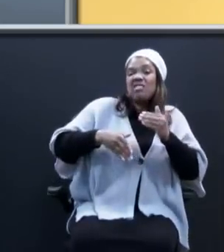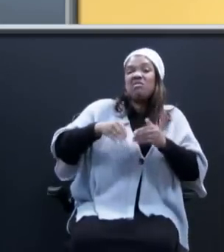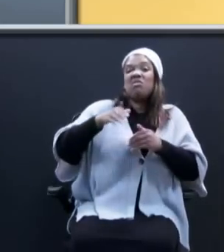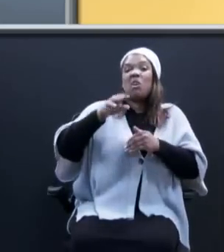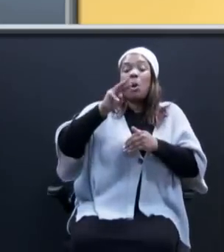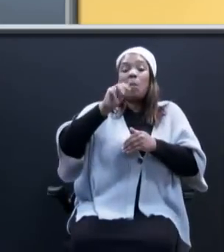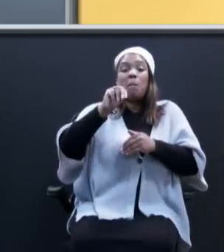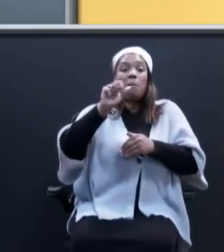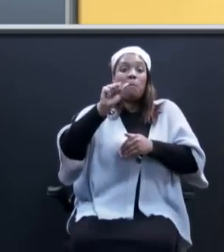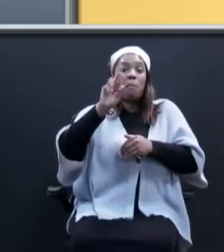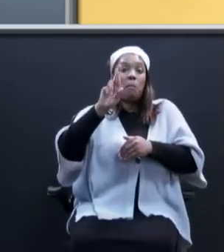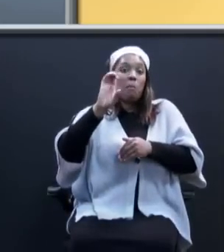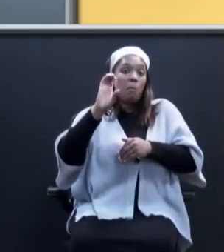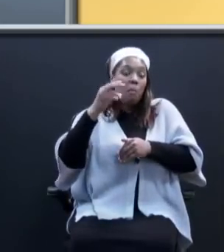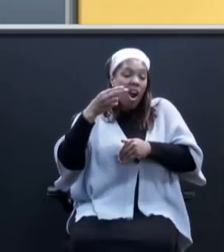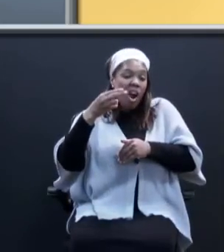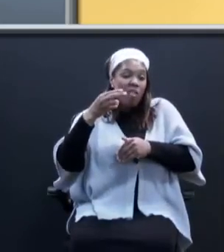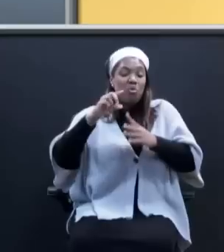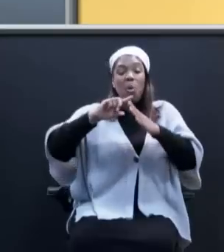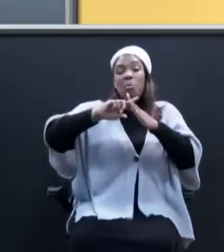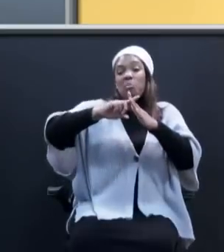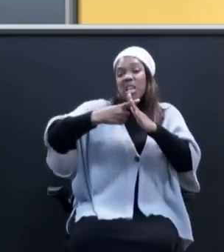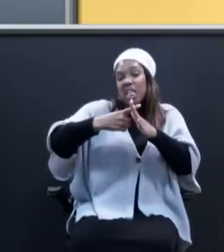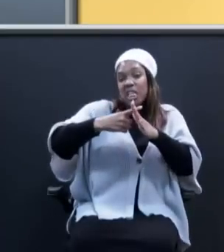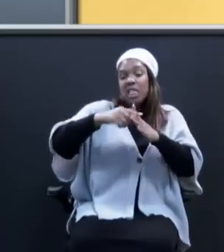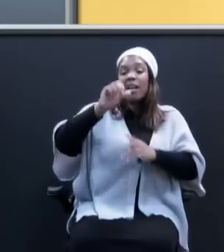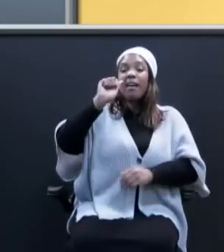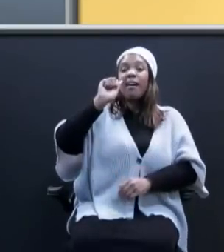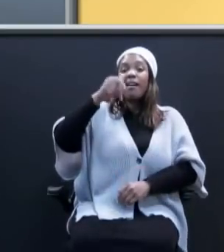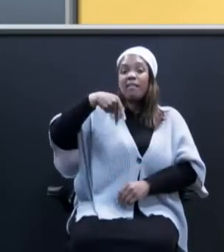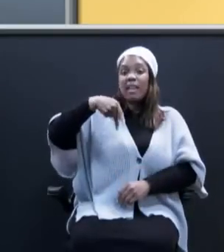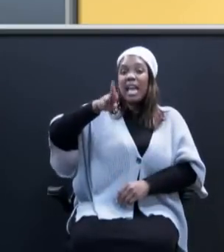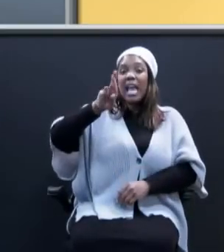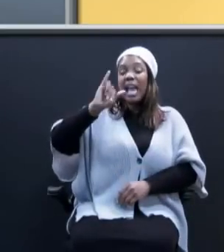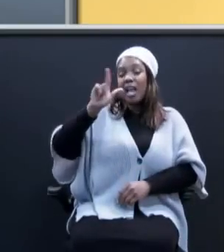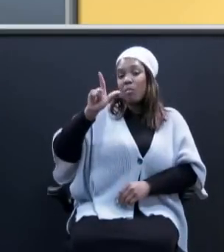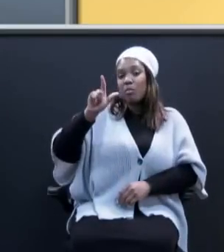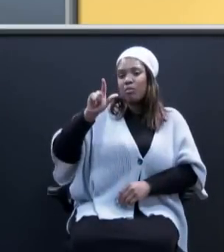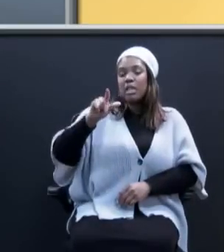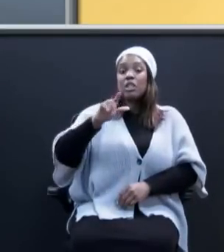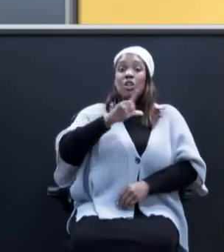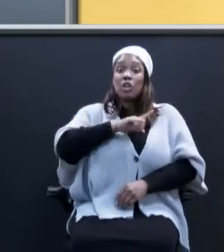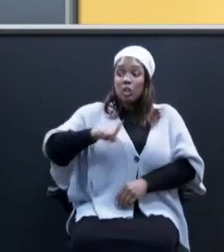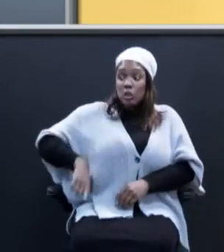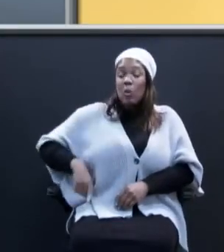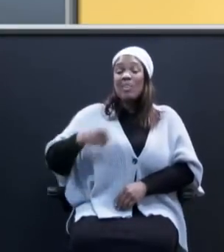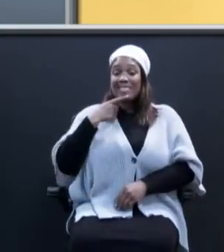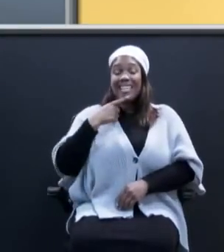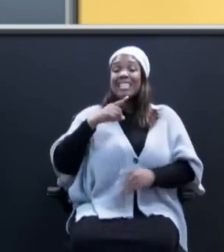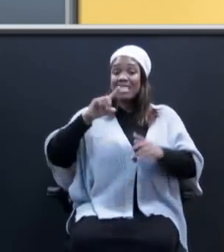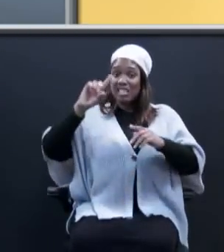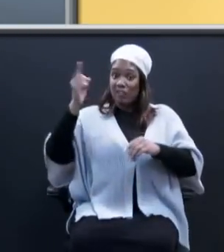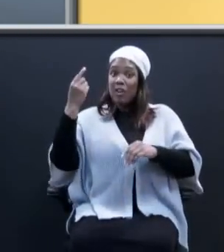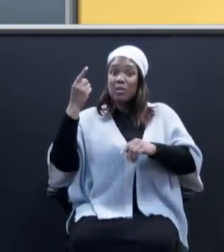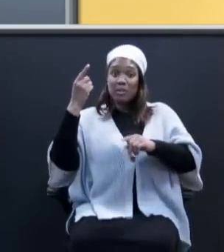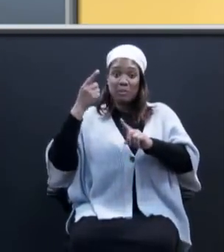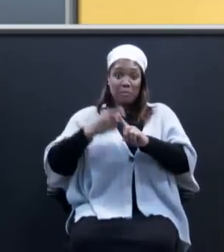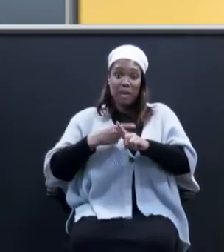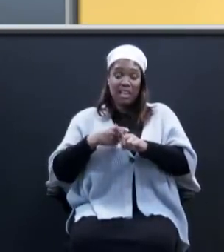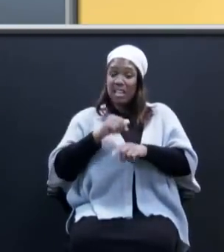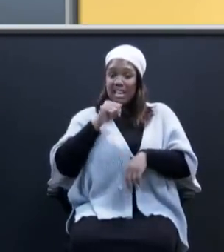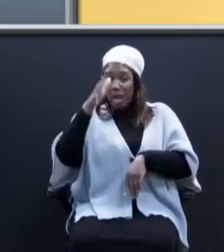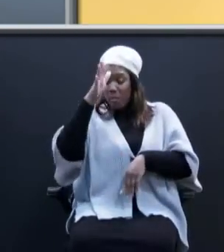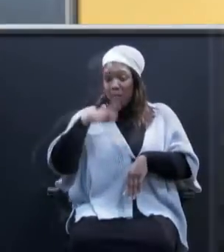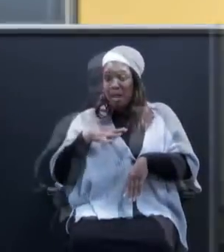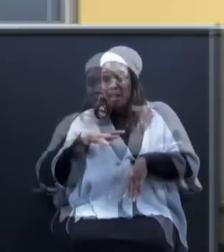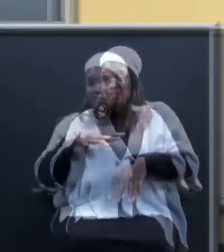So the Lord said, this shall be the beginning of the month. So I'm going with the Lord's month that he said beginning. Go ahead and read. Speak ye unto all the congregation